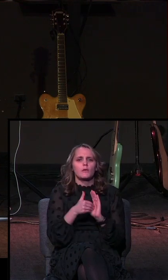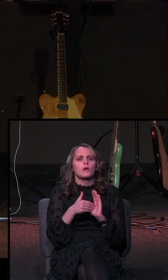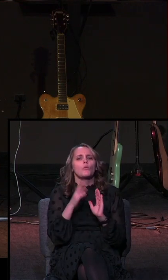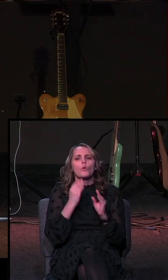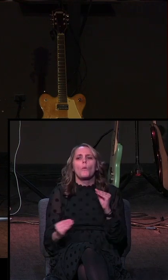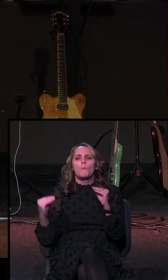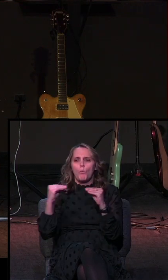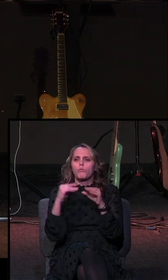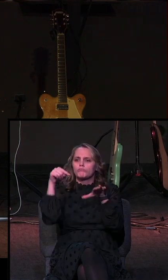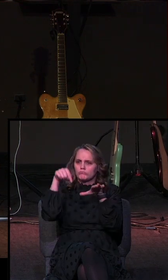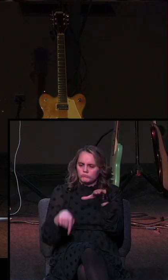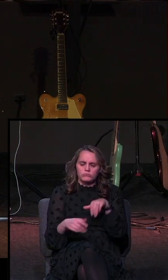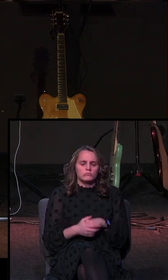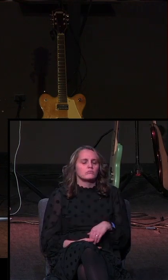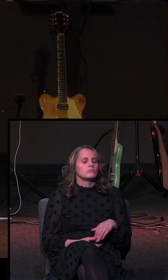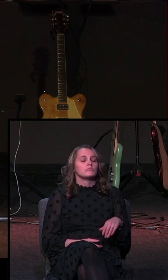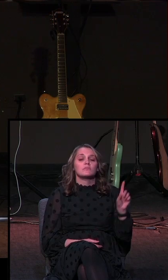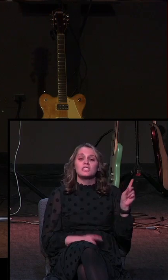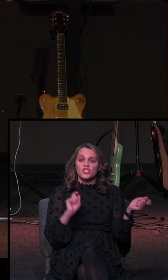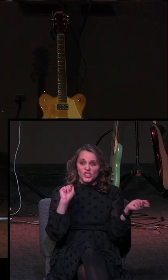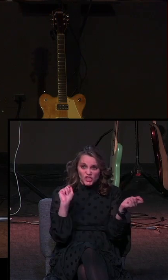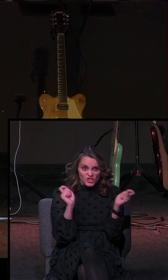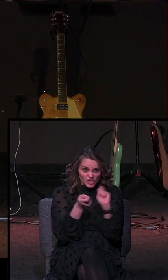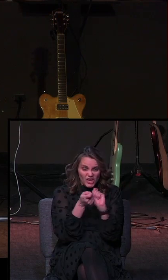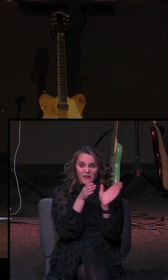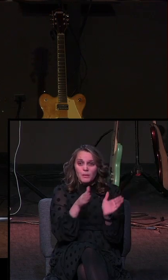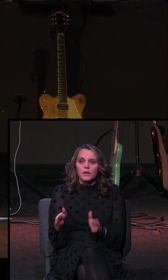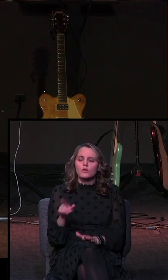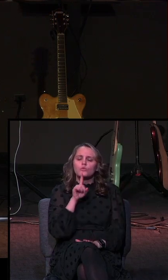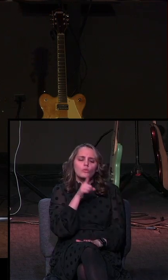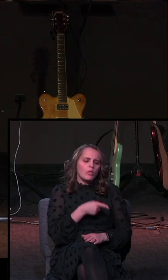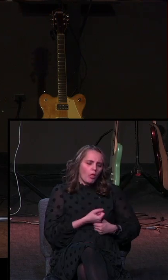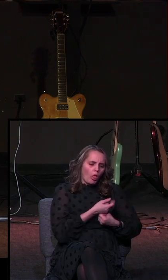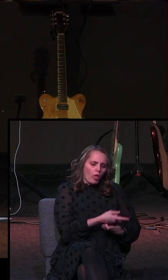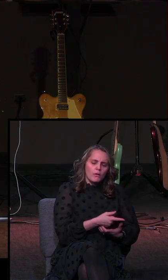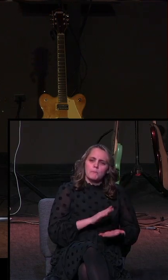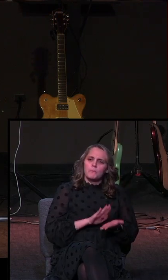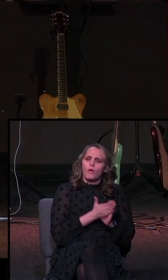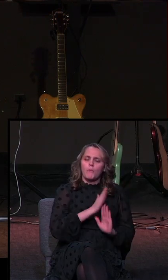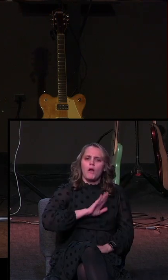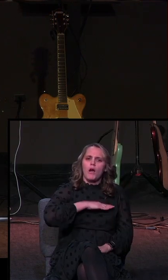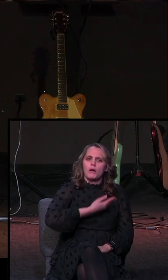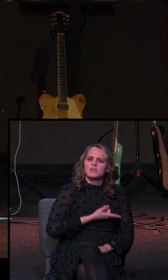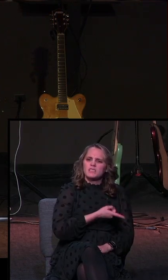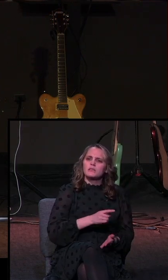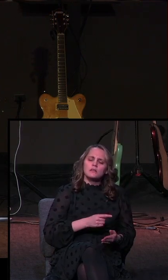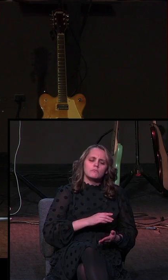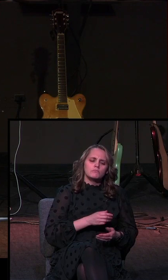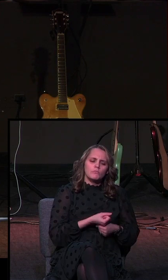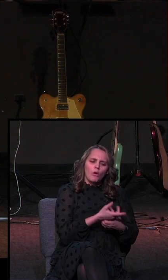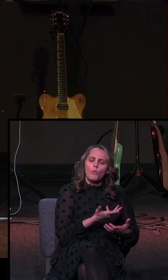further today. It says, "This change of plans greatly upset Jonah, and he became very," what?